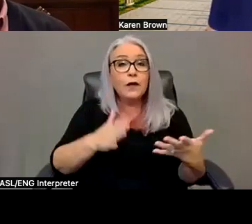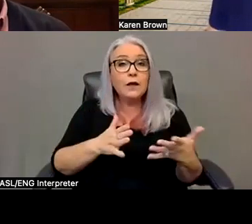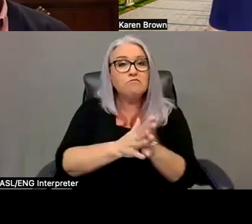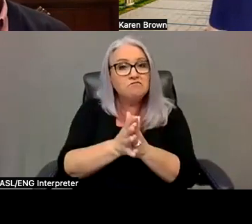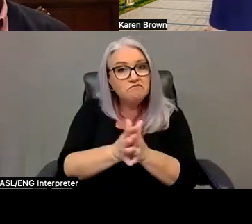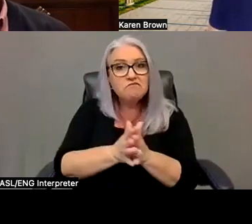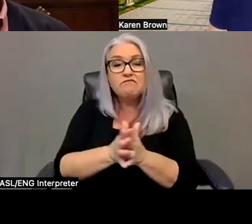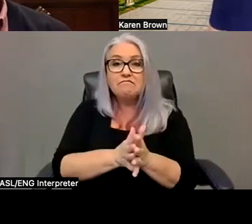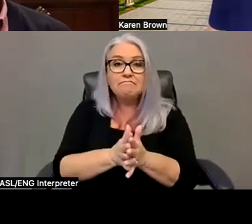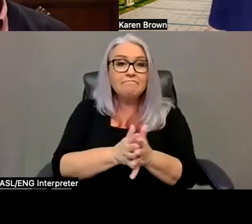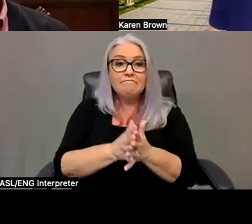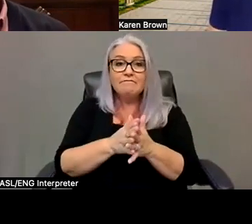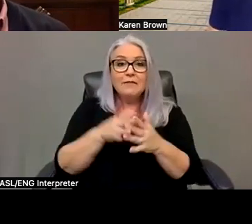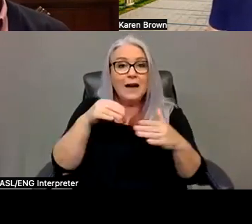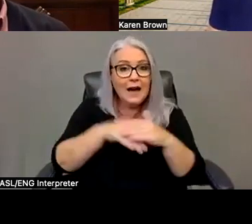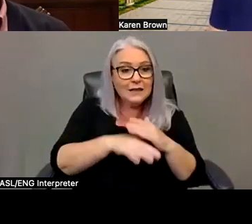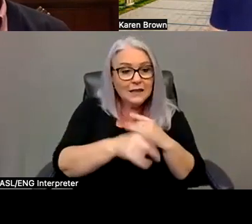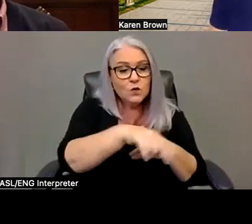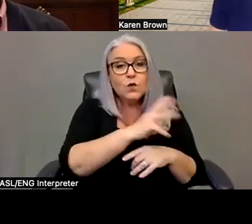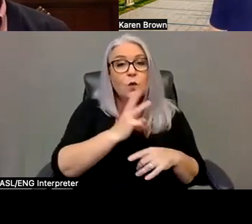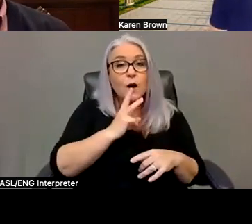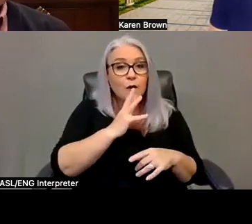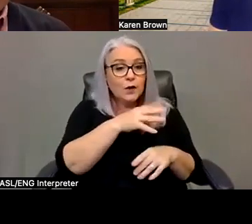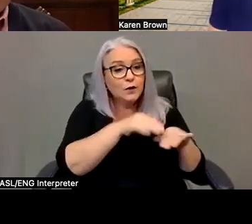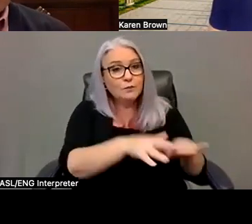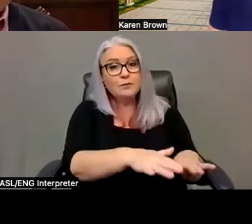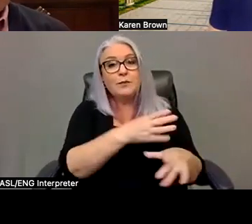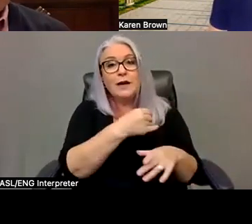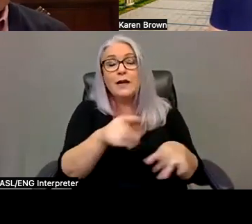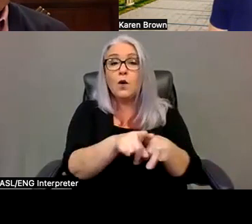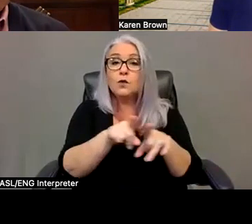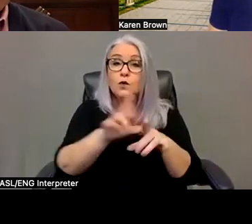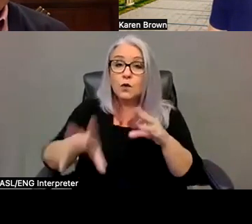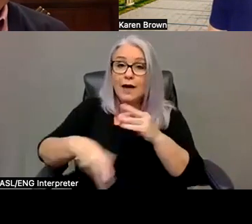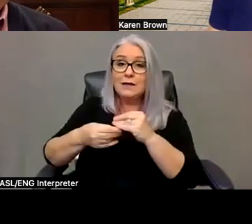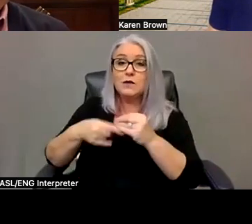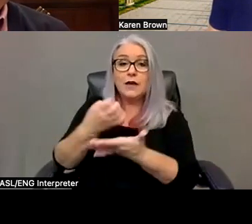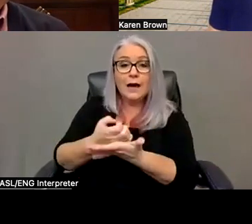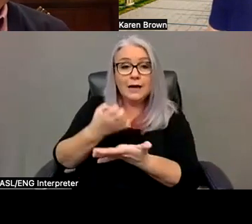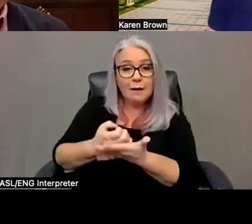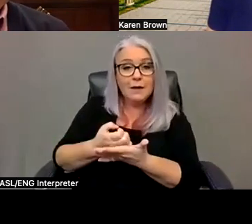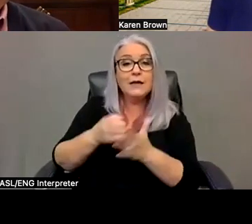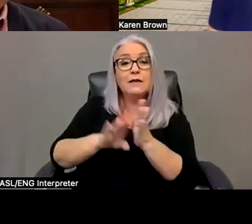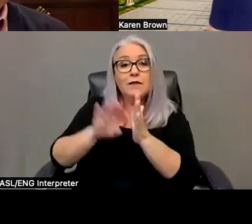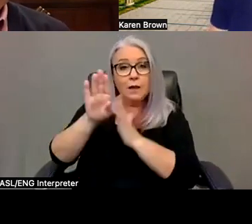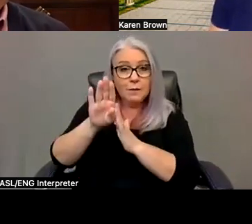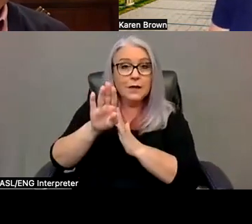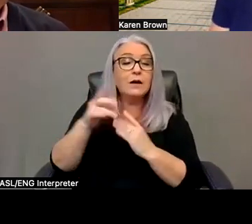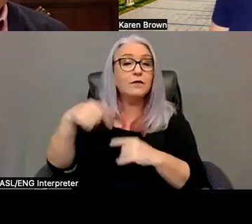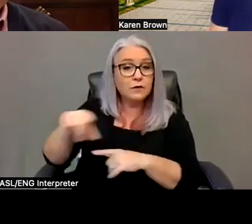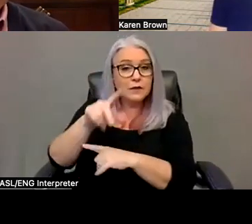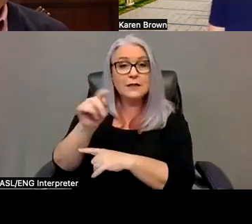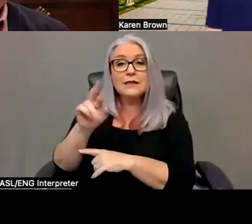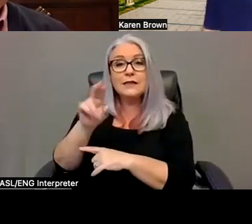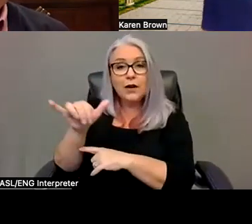invigorates access to the river and adds to the economic development of Tarrytown.